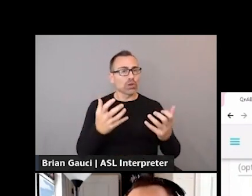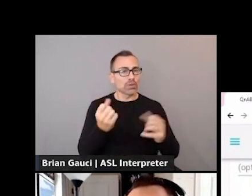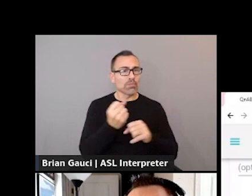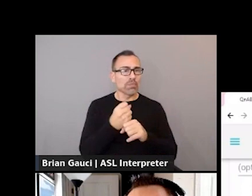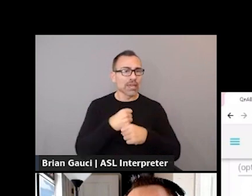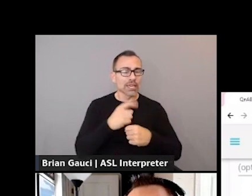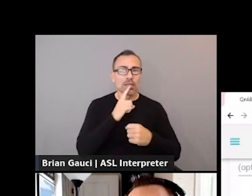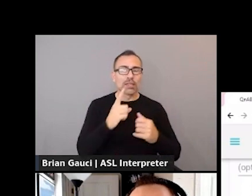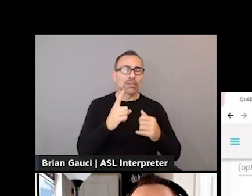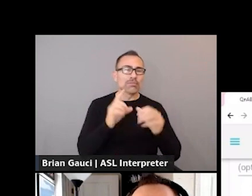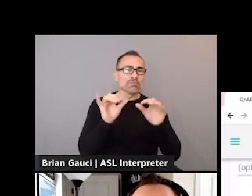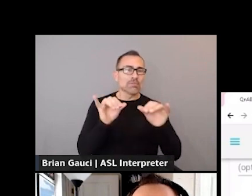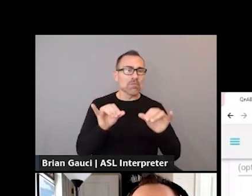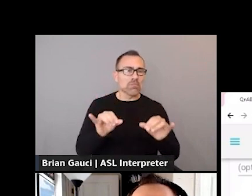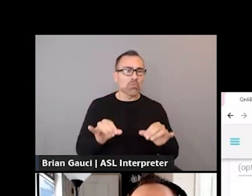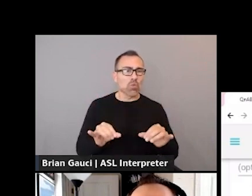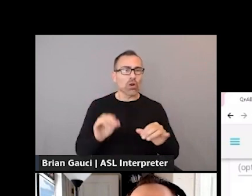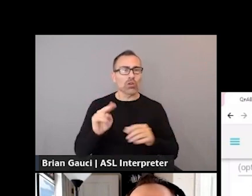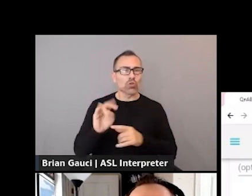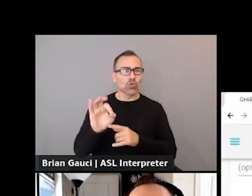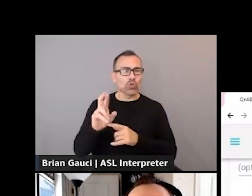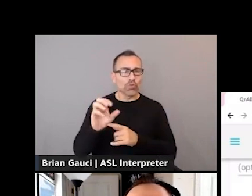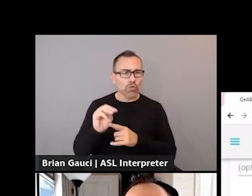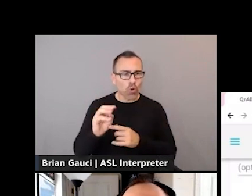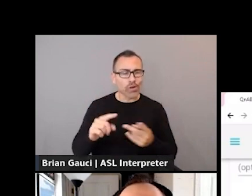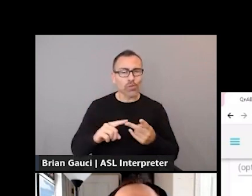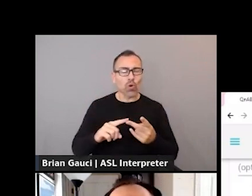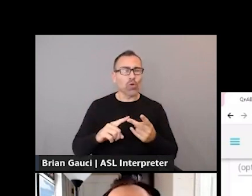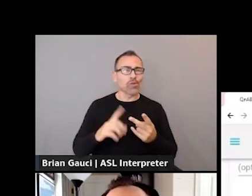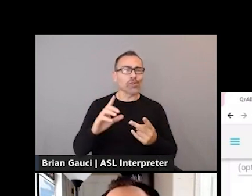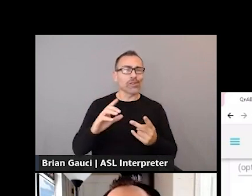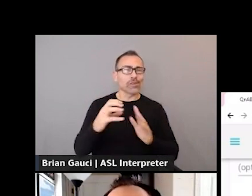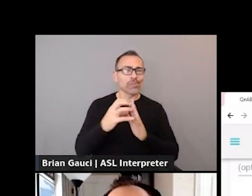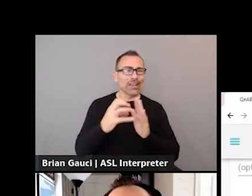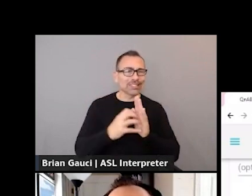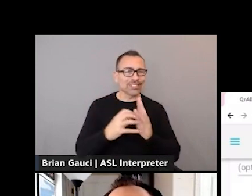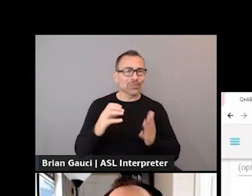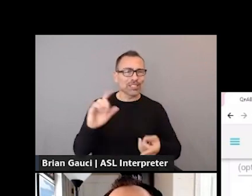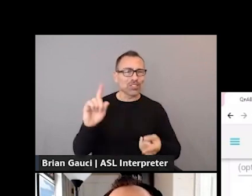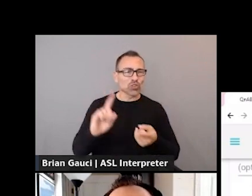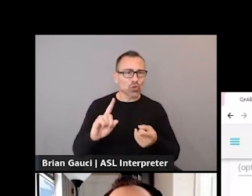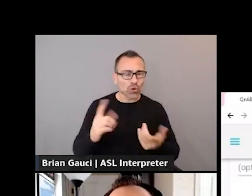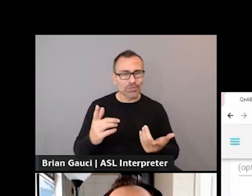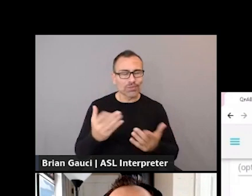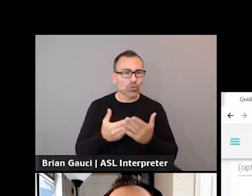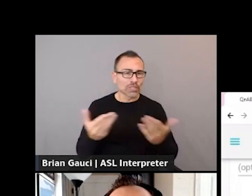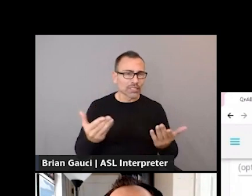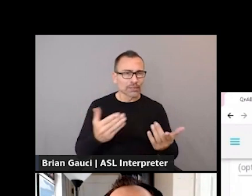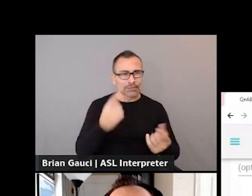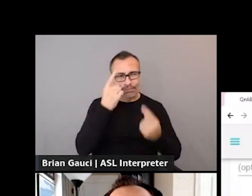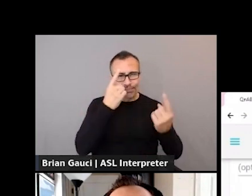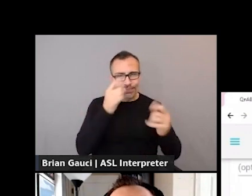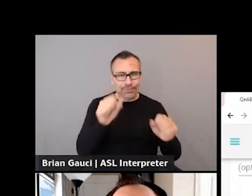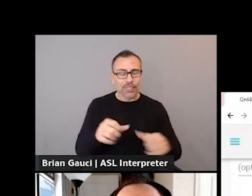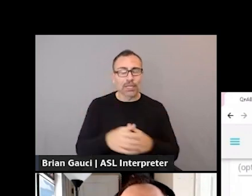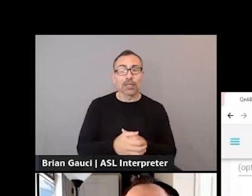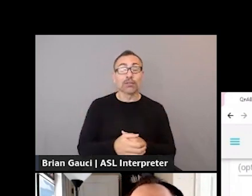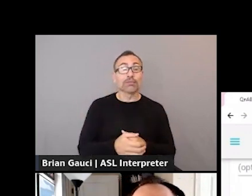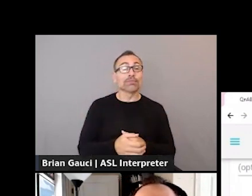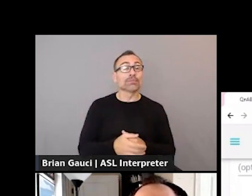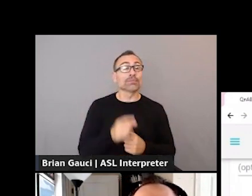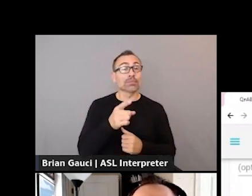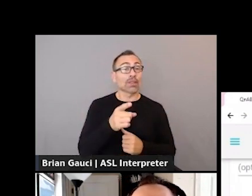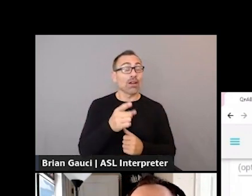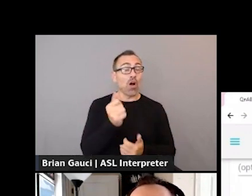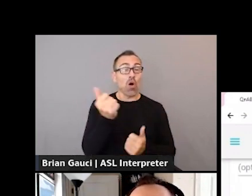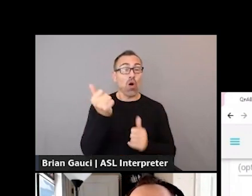shorter passages, those sorts of things. So there's you can go to Bedrock, find all